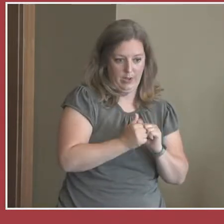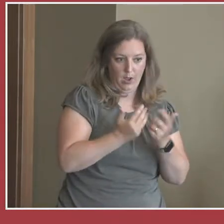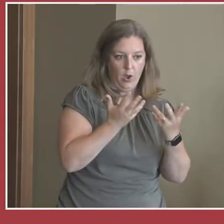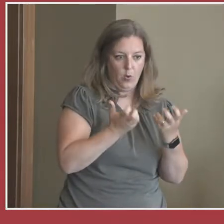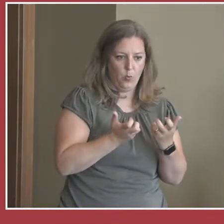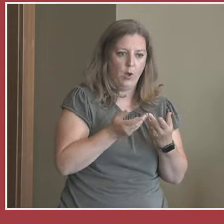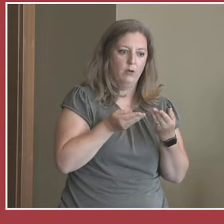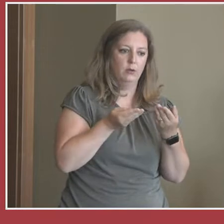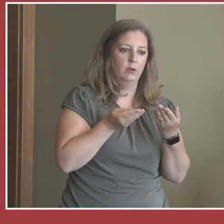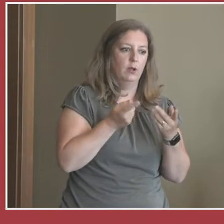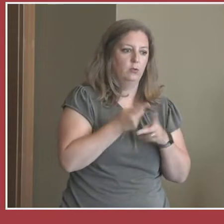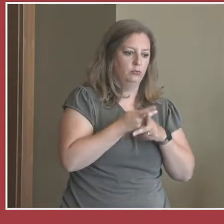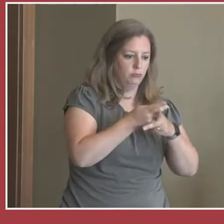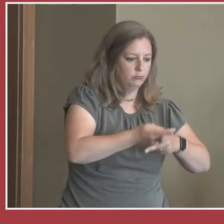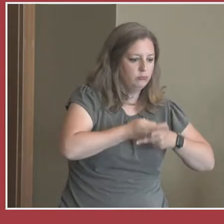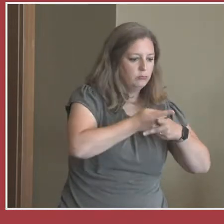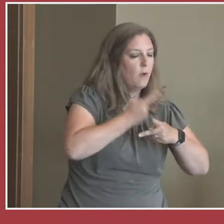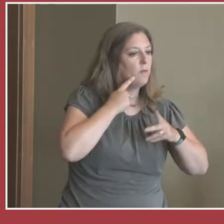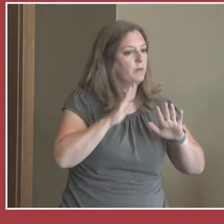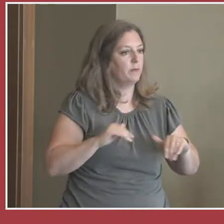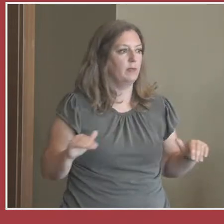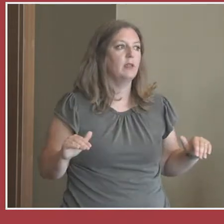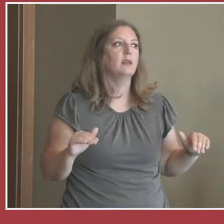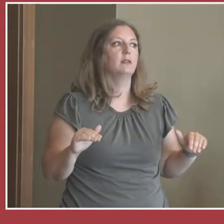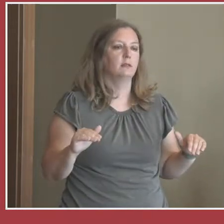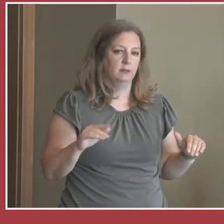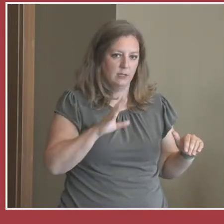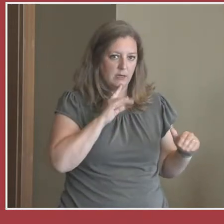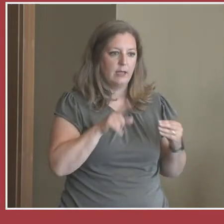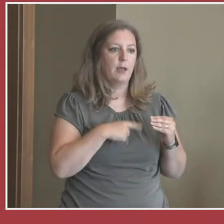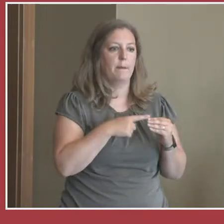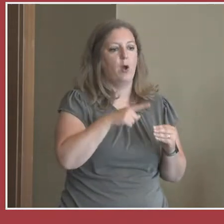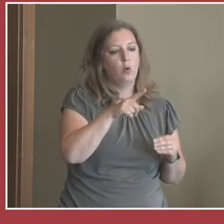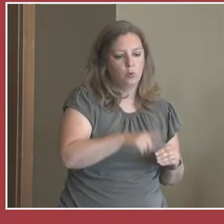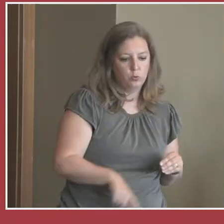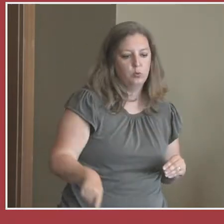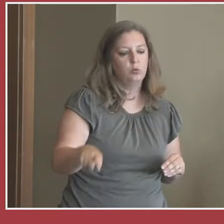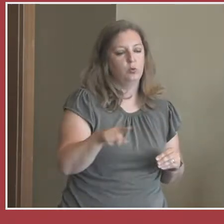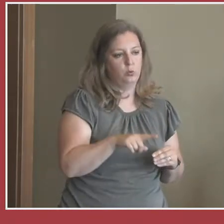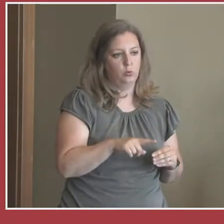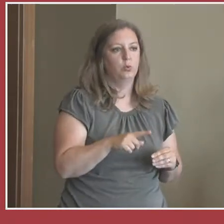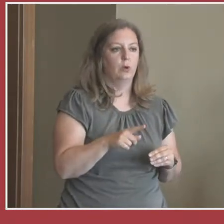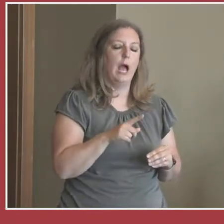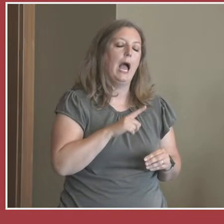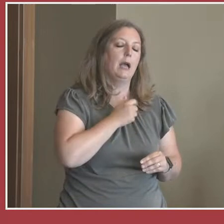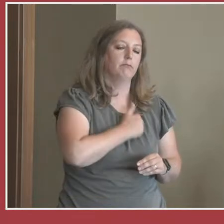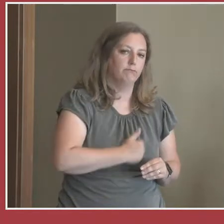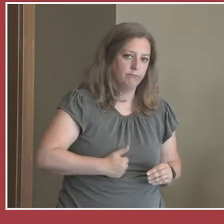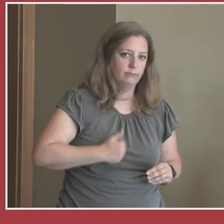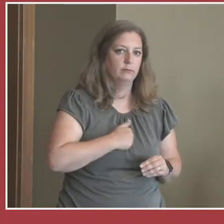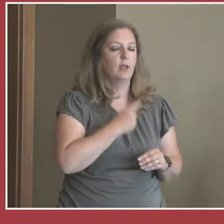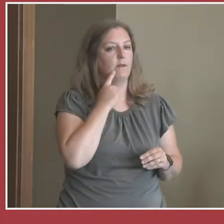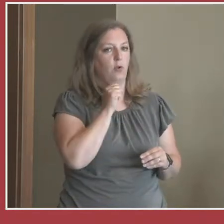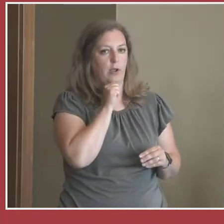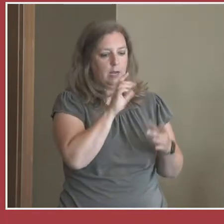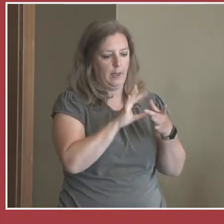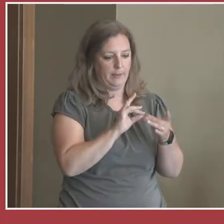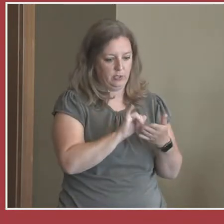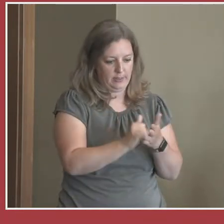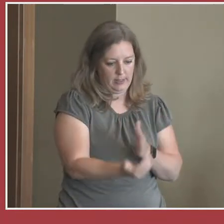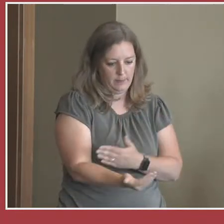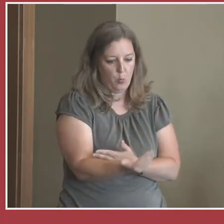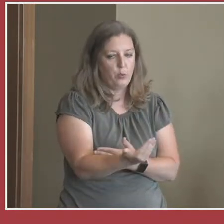want to nourish our children, we are talking about you. And I sincerely apologize for not saying that this